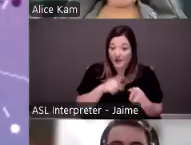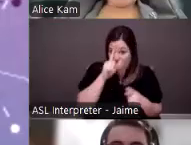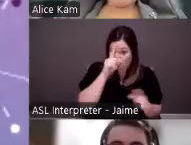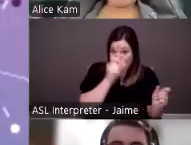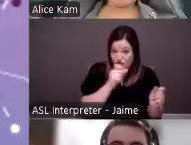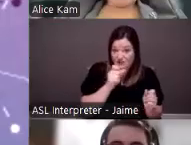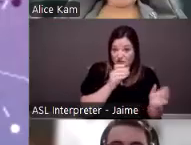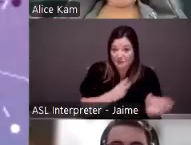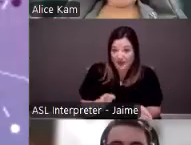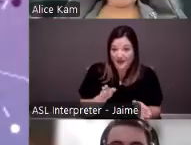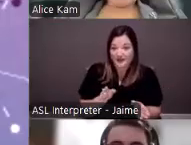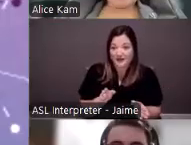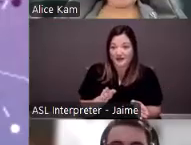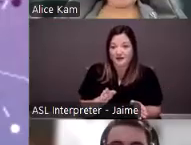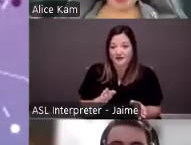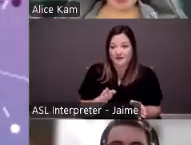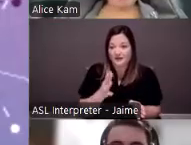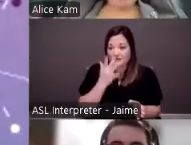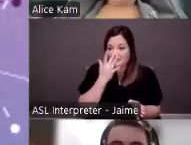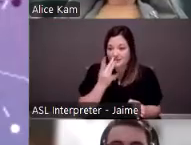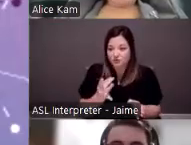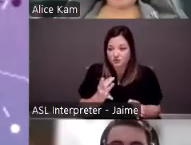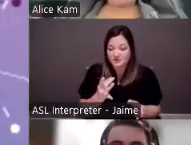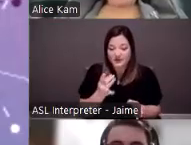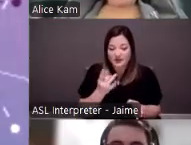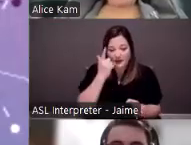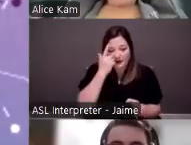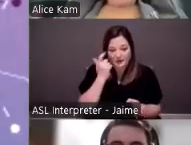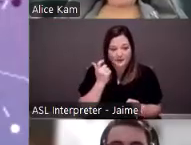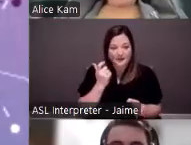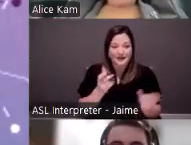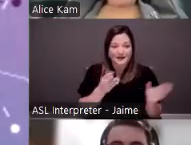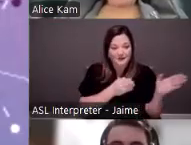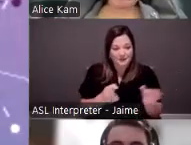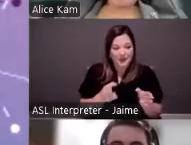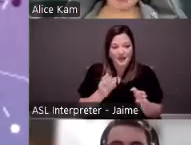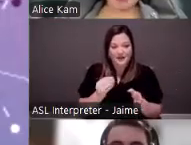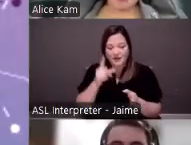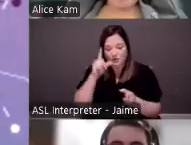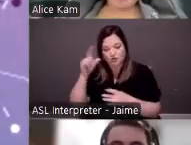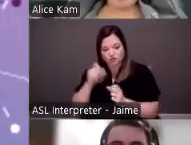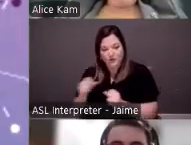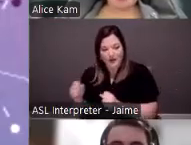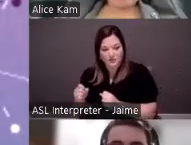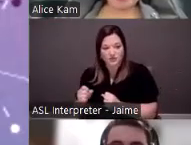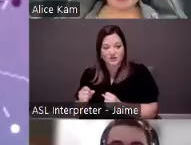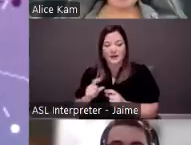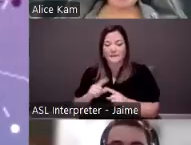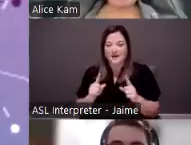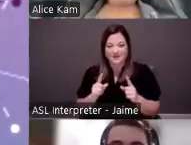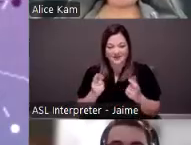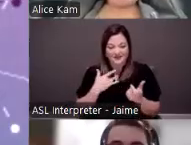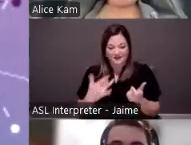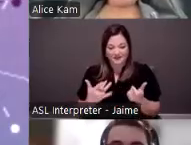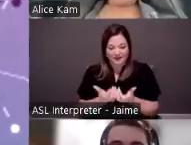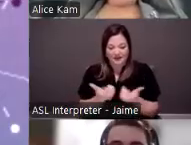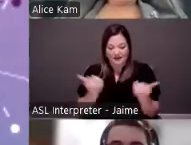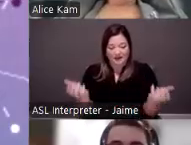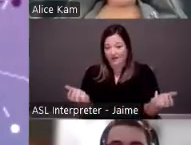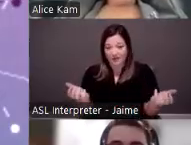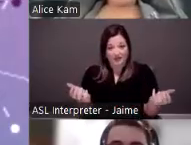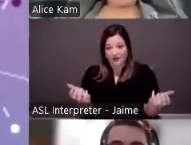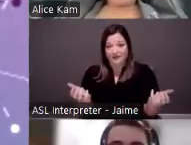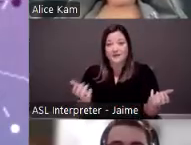interesting, even Harvard is saying that plan and strategies, but they never go together in many ways